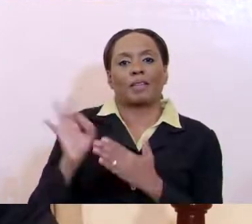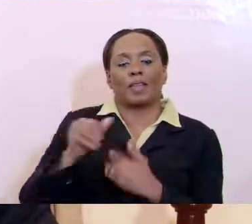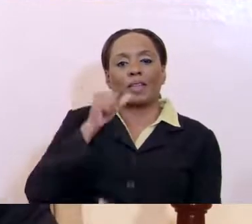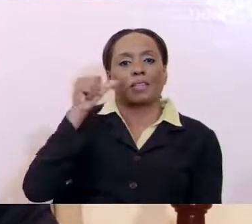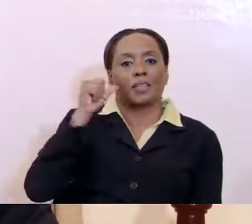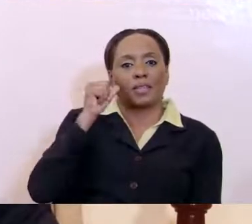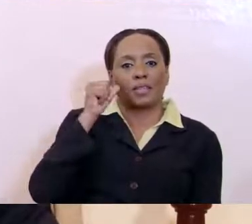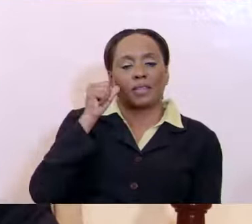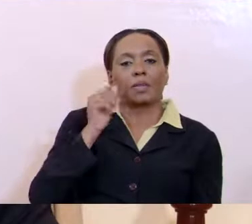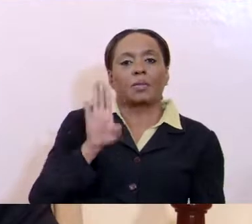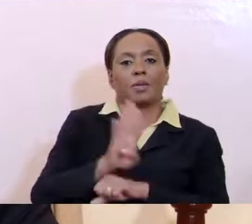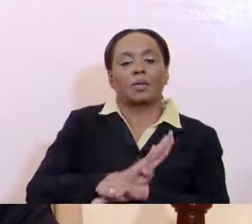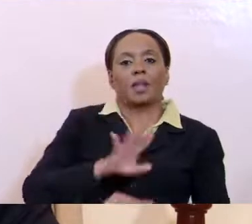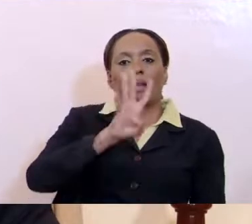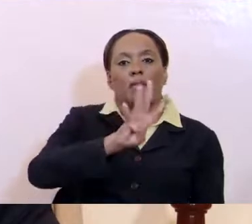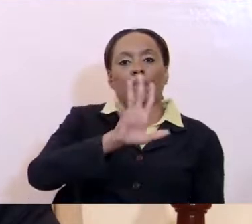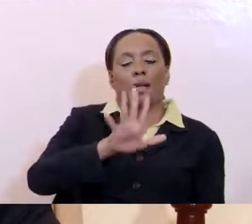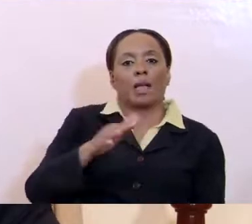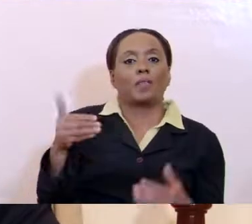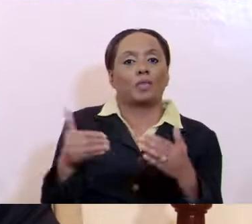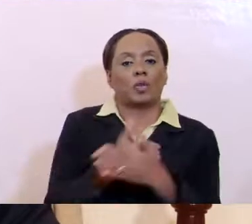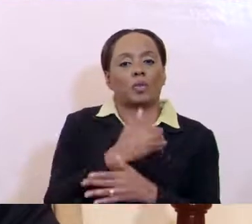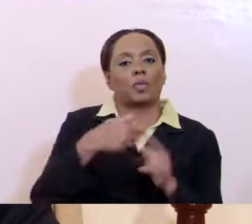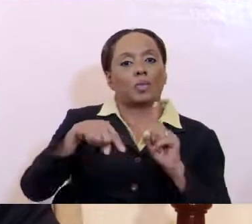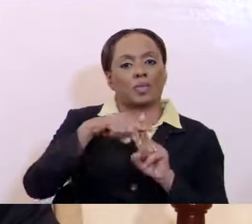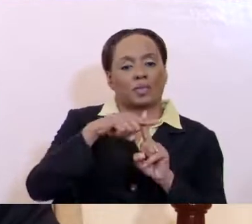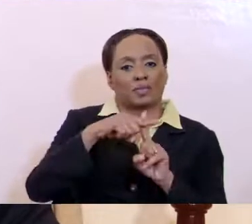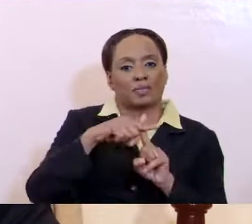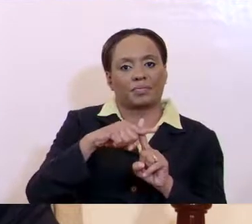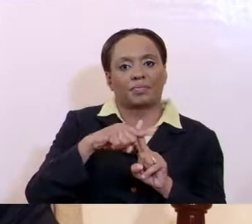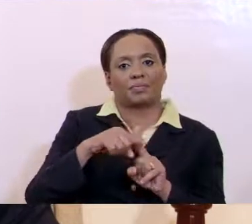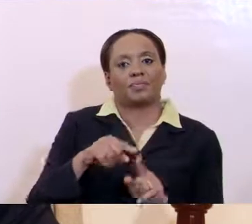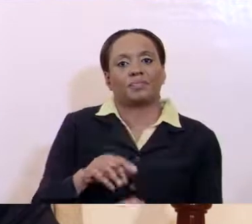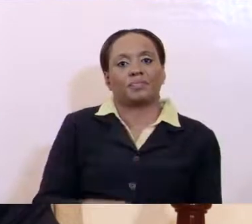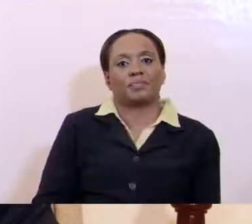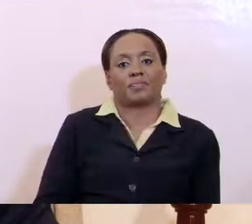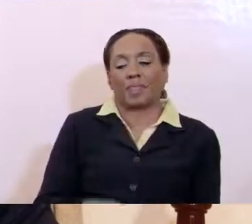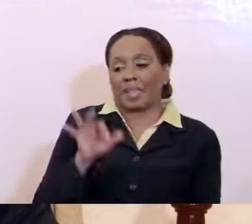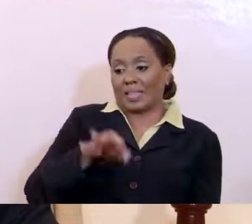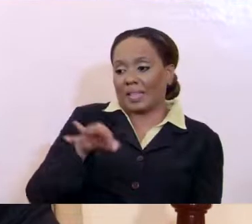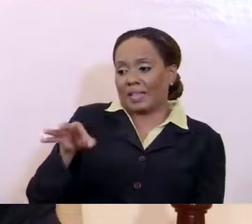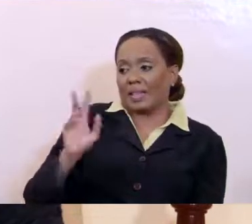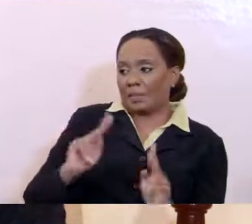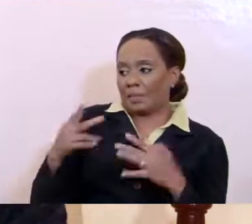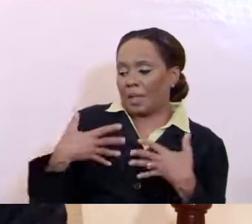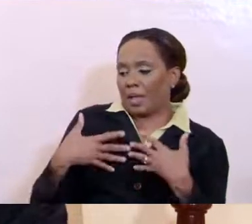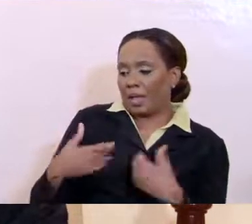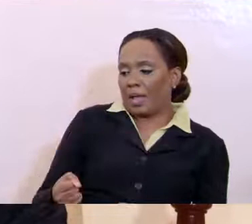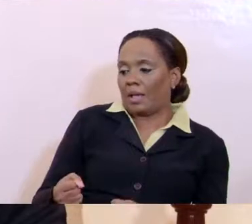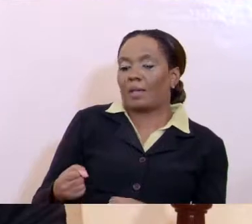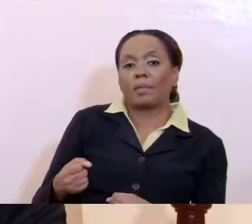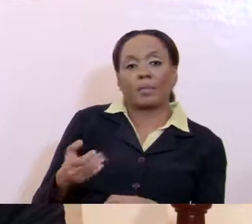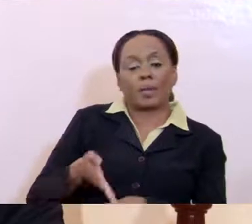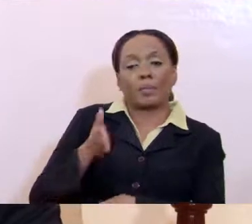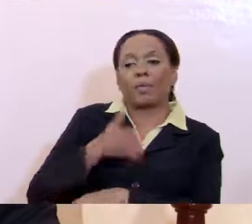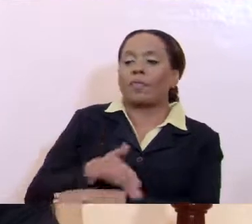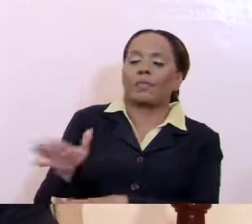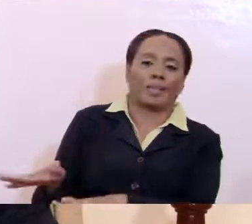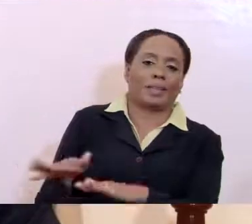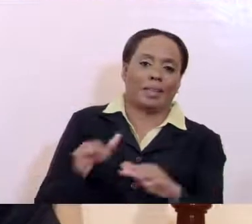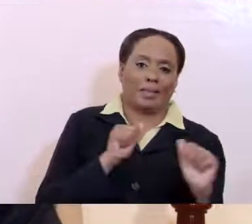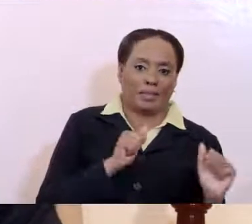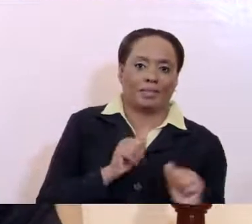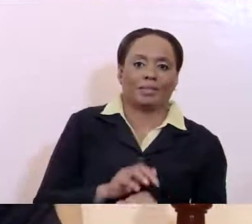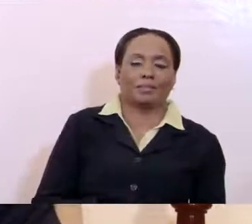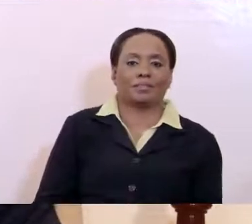45 new COVID cases, and 99 persons recovered from COVID and were discharged from isolation.